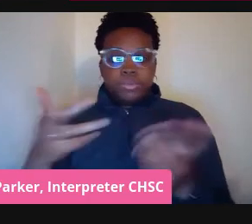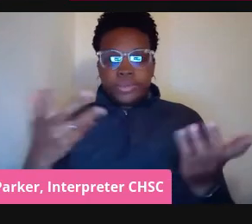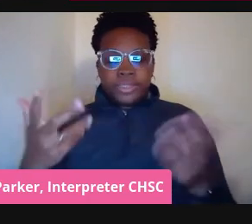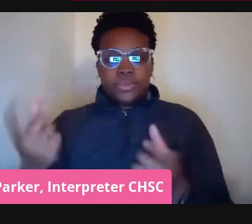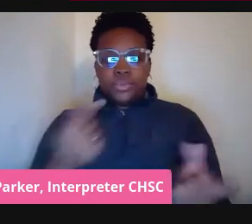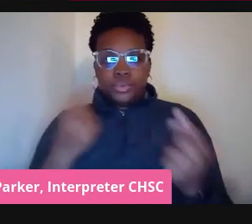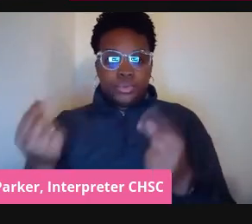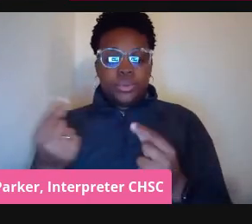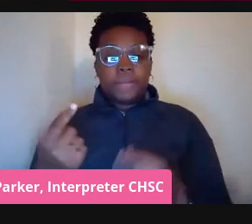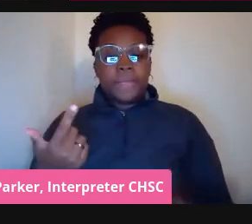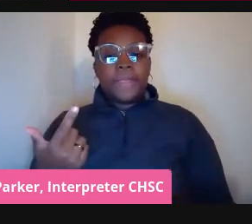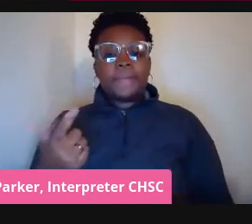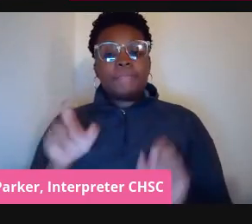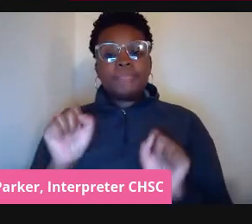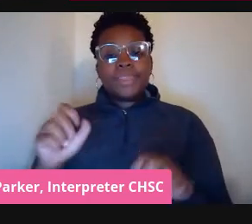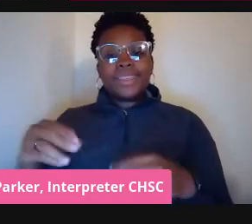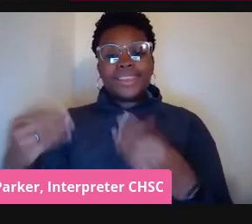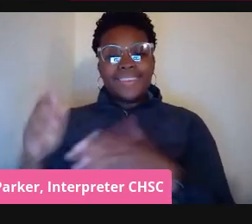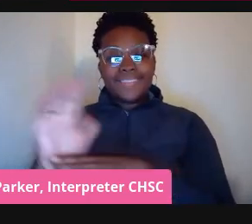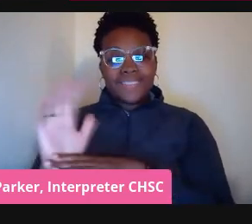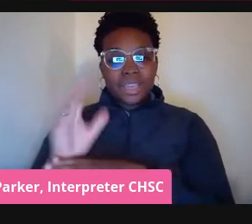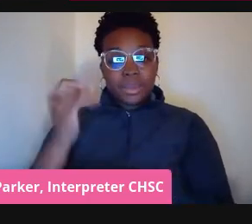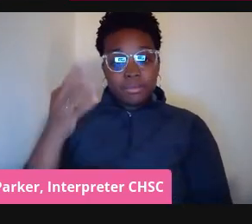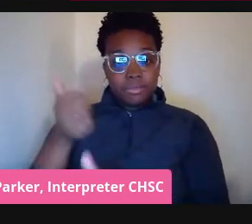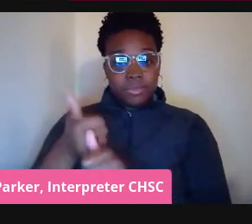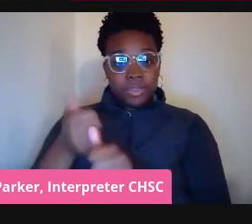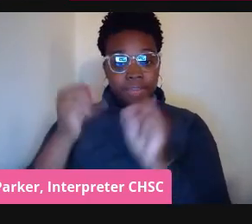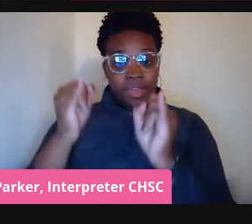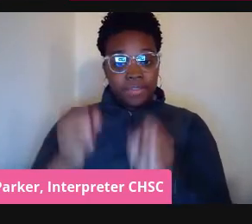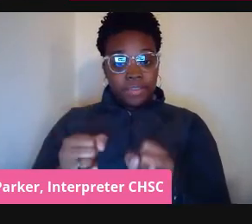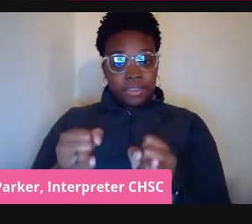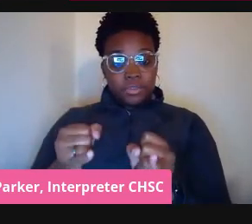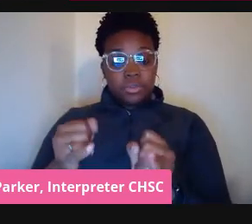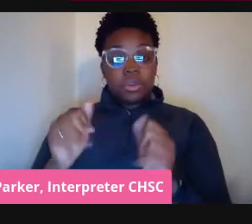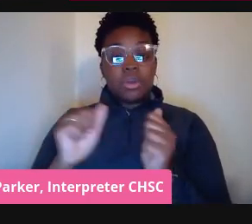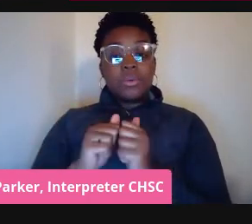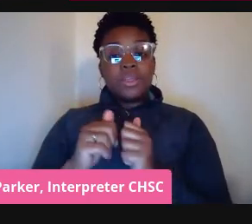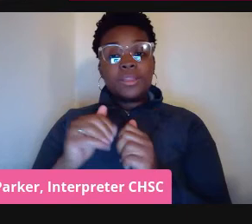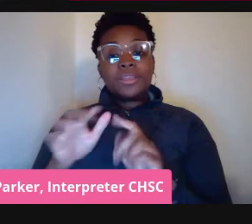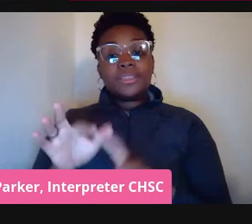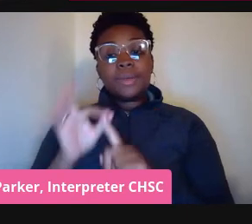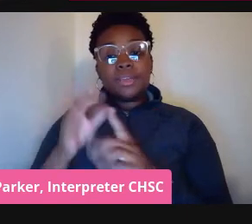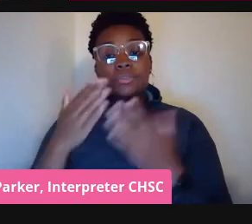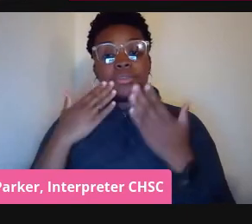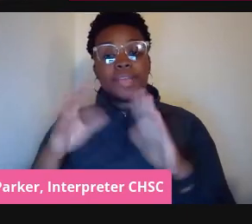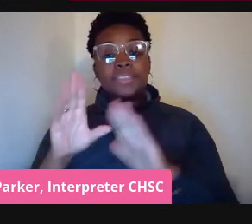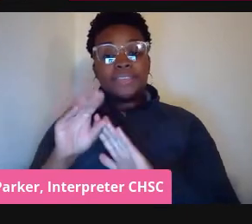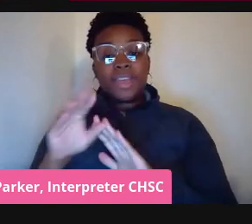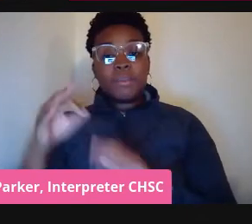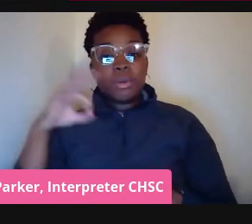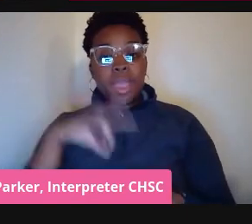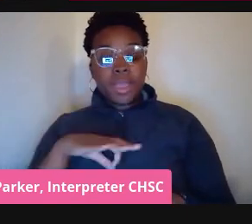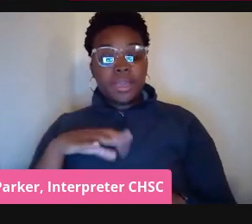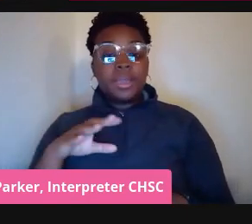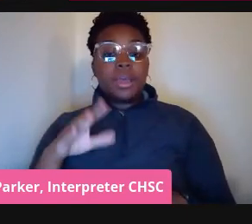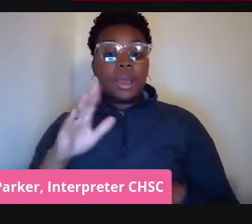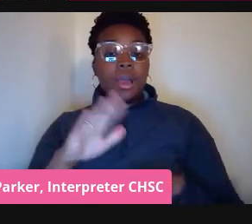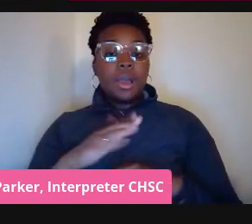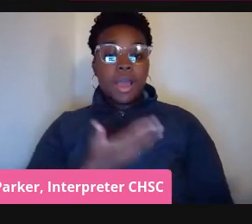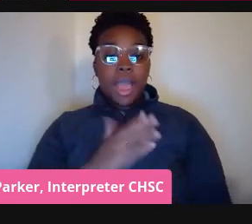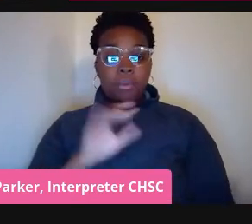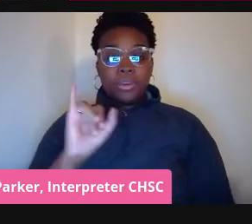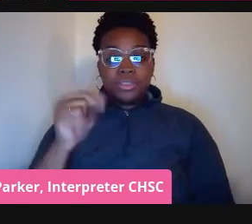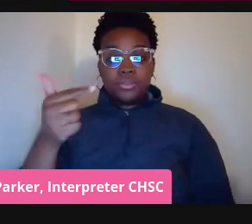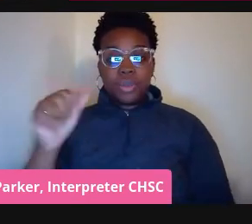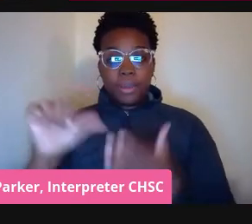ability is to give to the film. If you're an individual with special thanks film credit, is on our Instagram page.